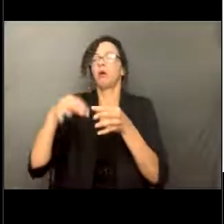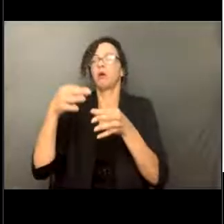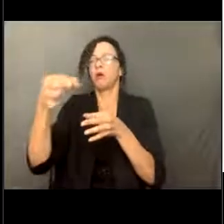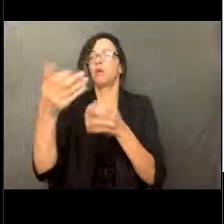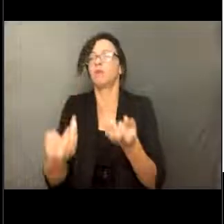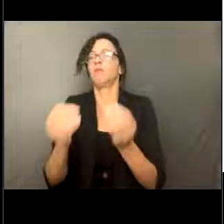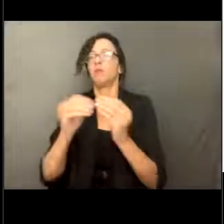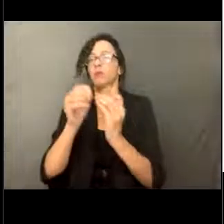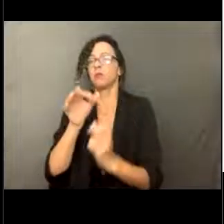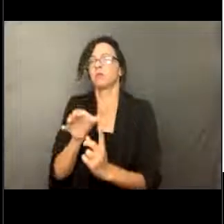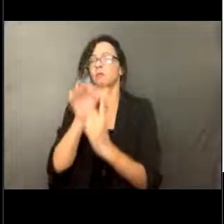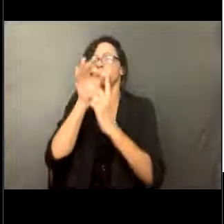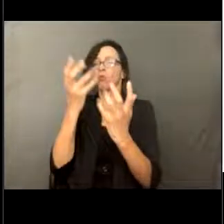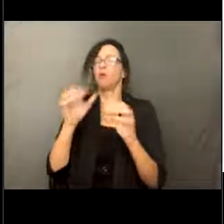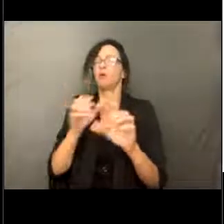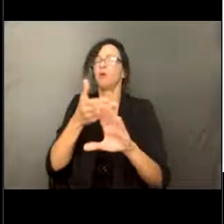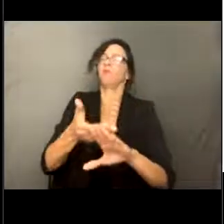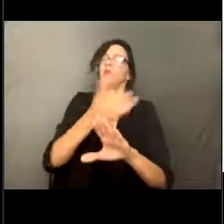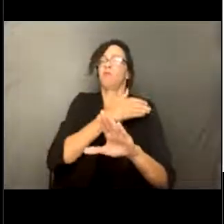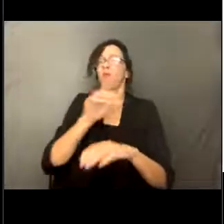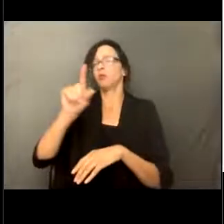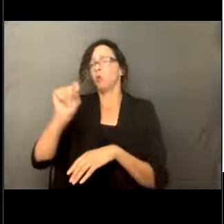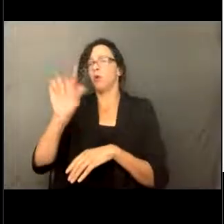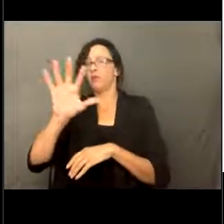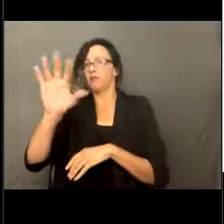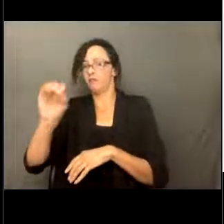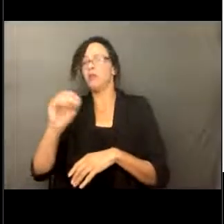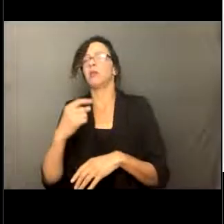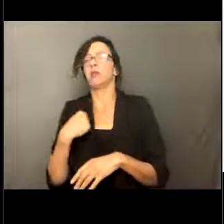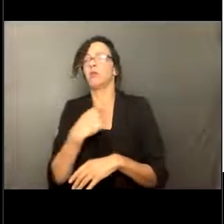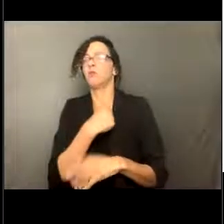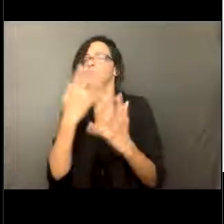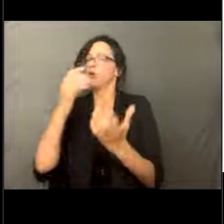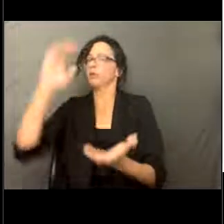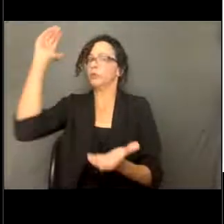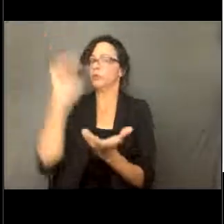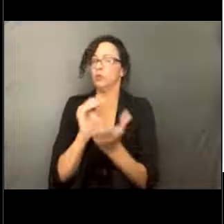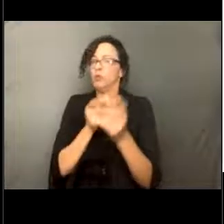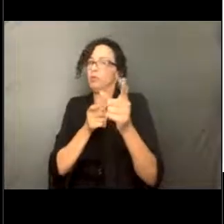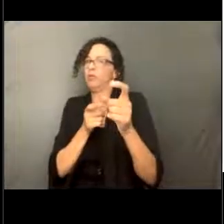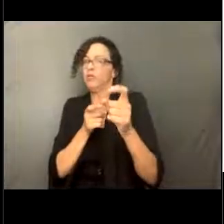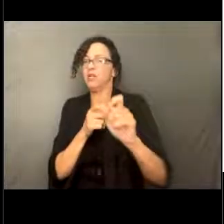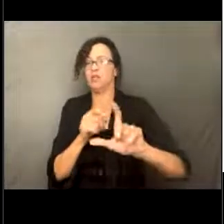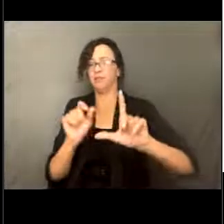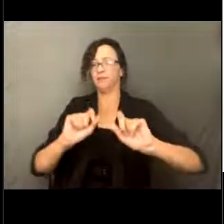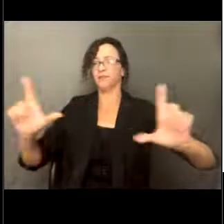speeds. And this slide here demonstrates, I think, some important information.